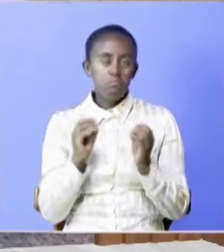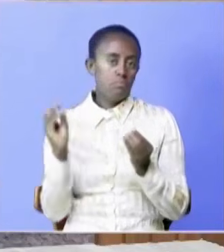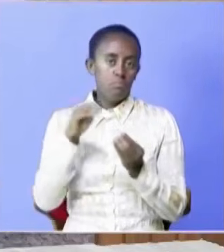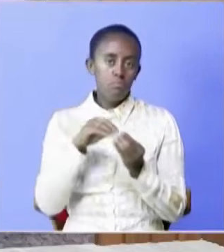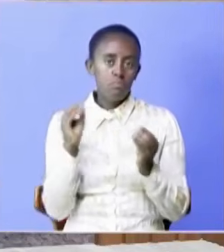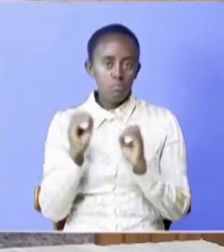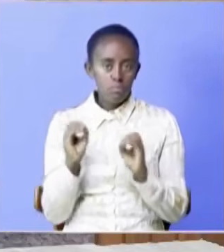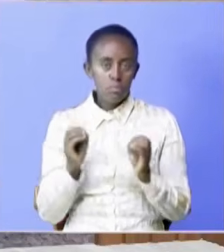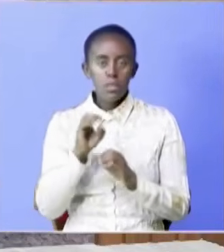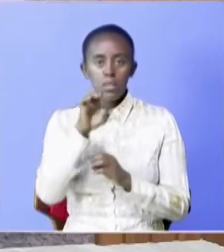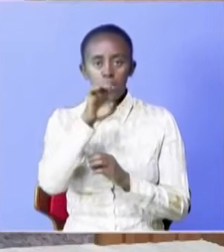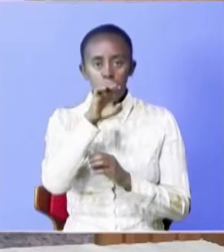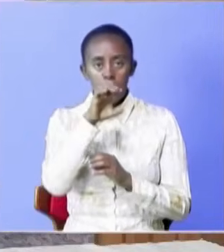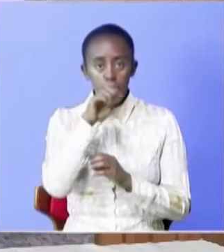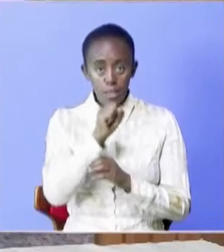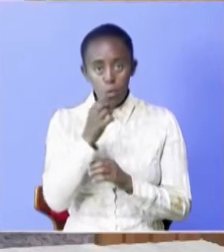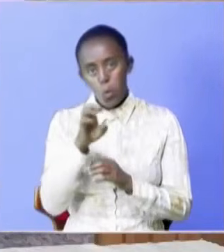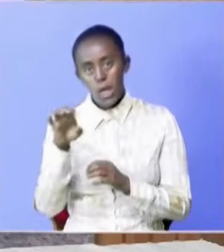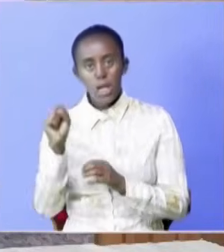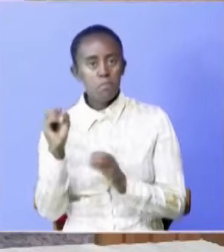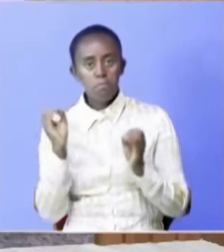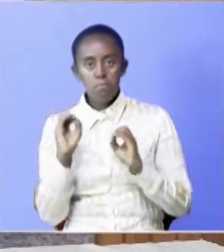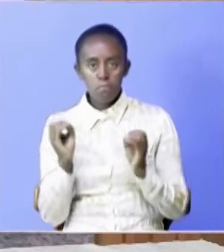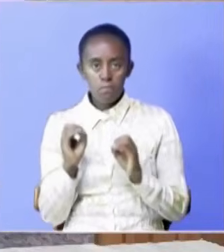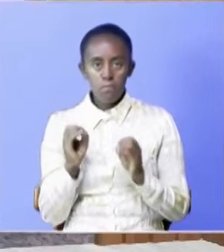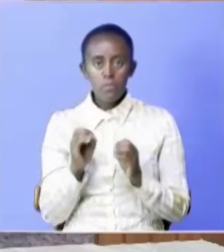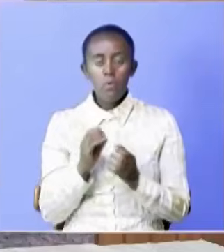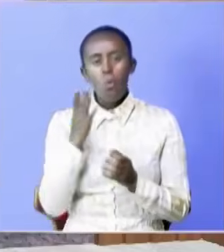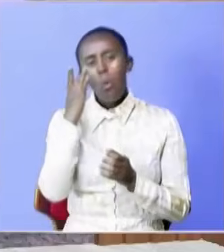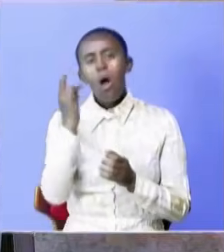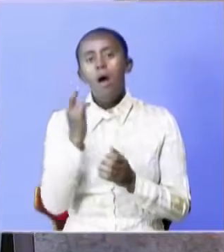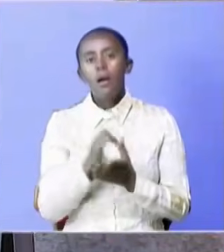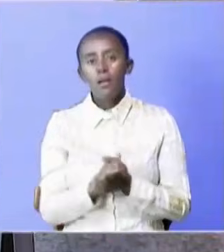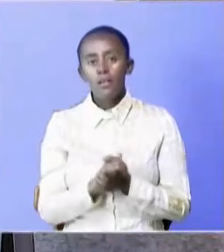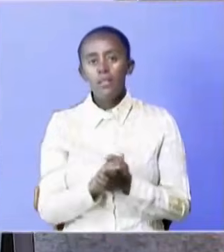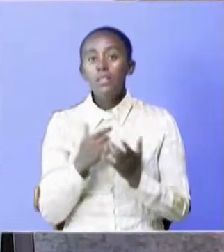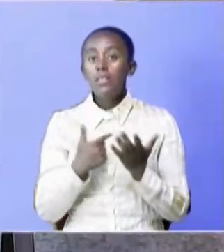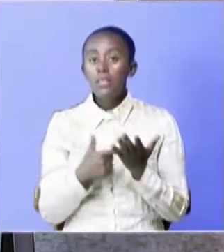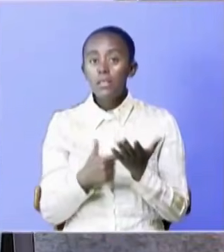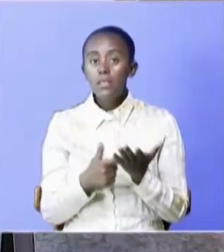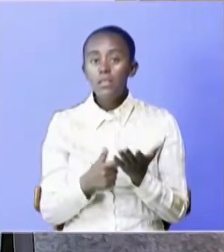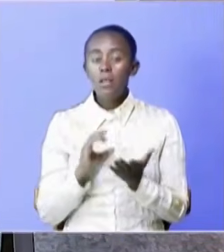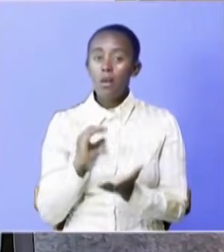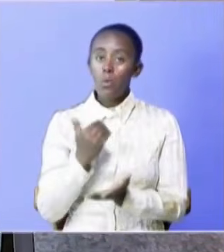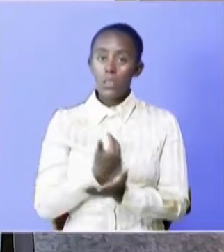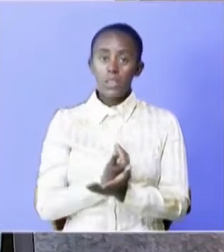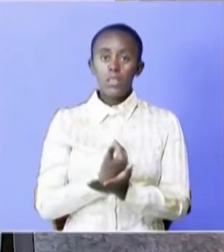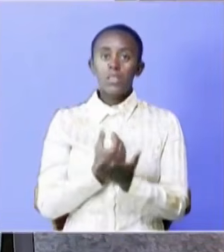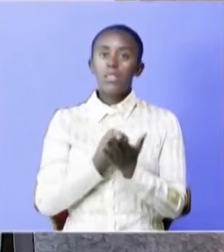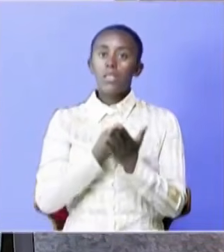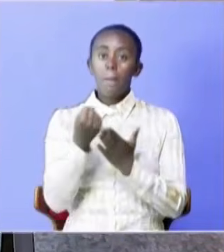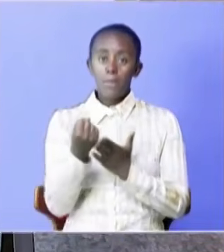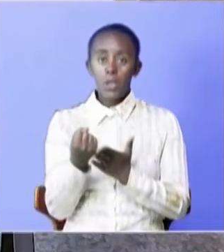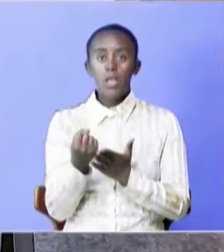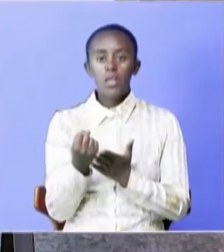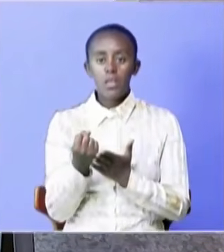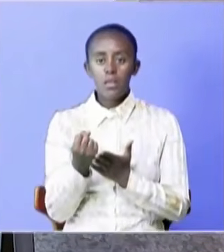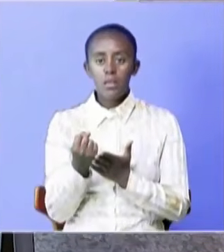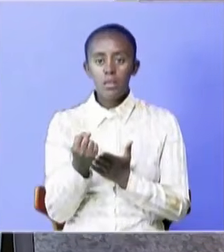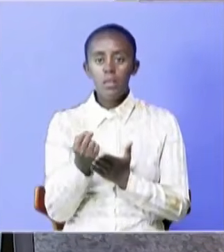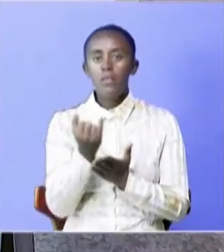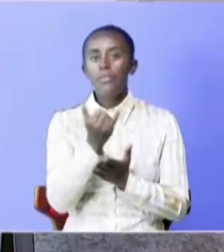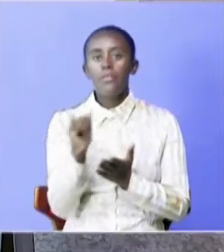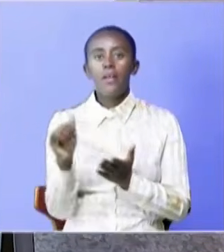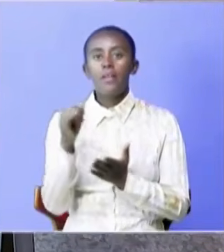add s or es. Why is that? In this case, our subject here is